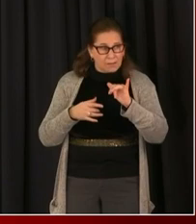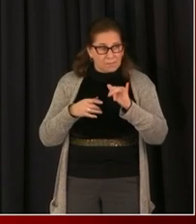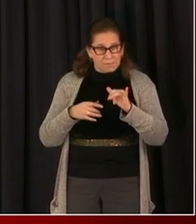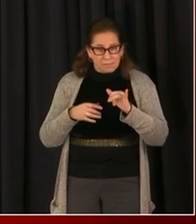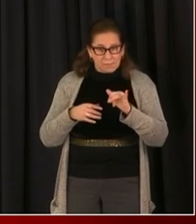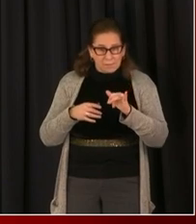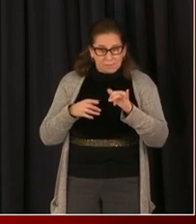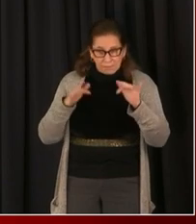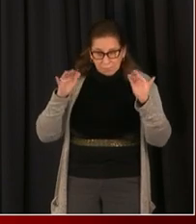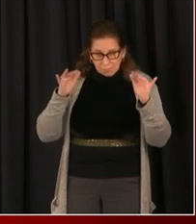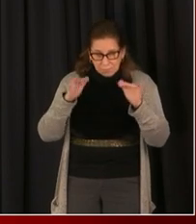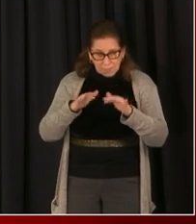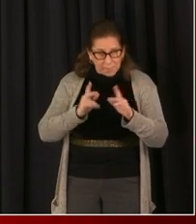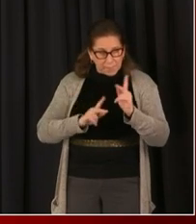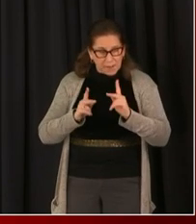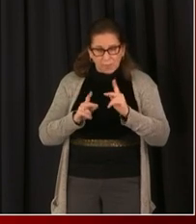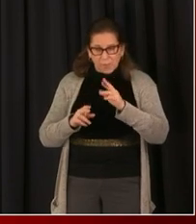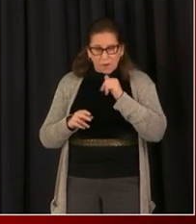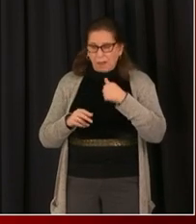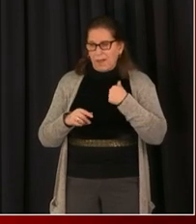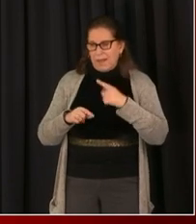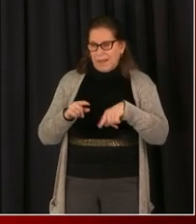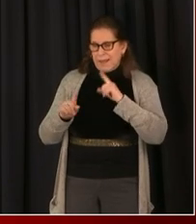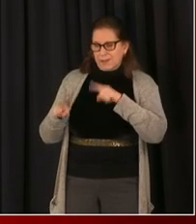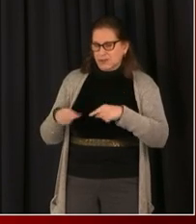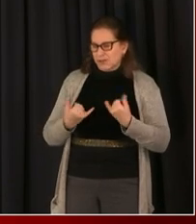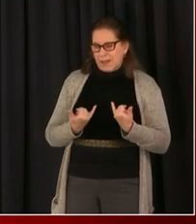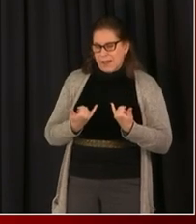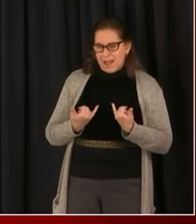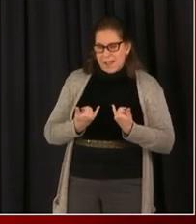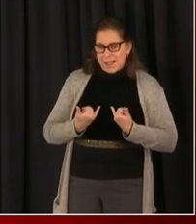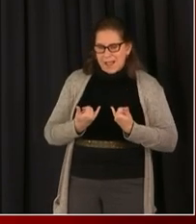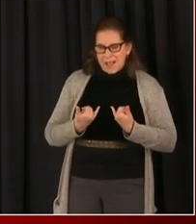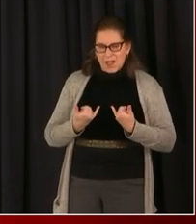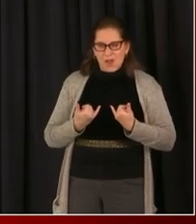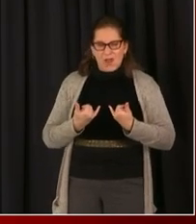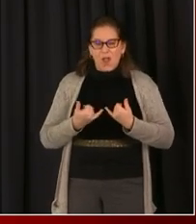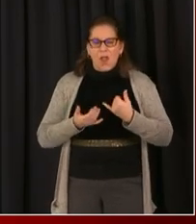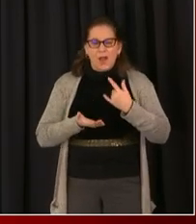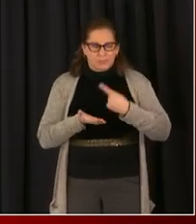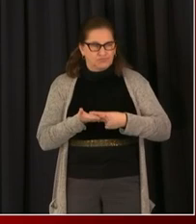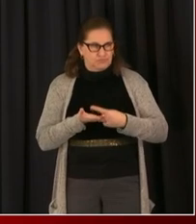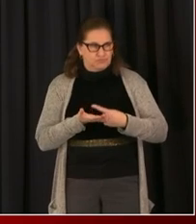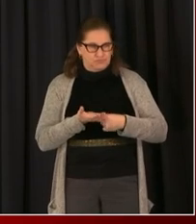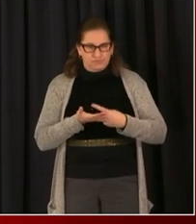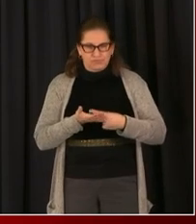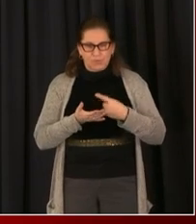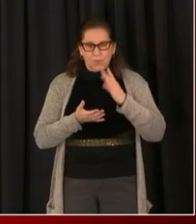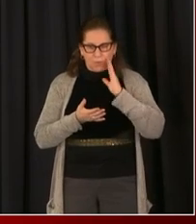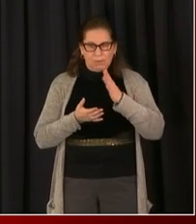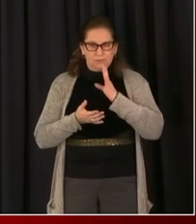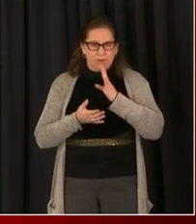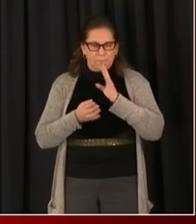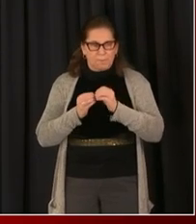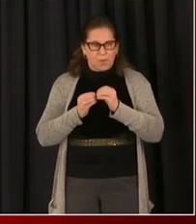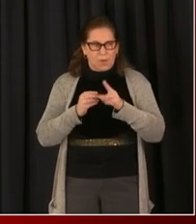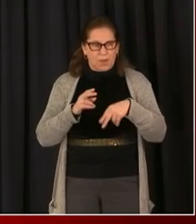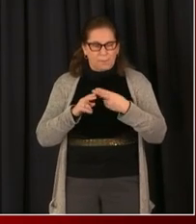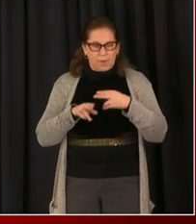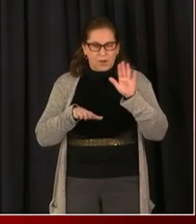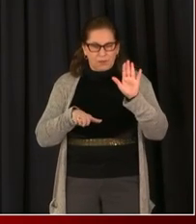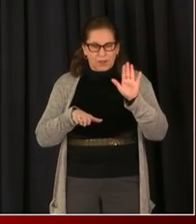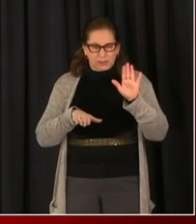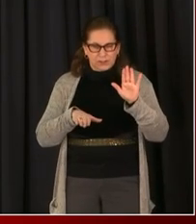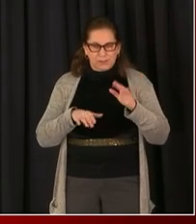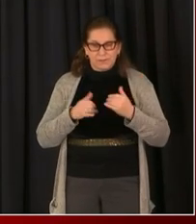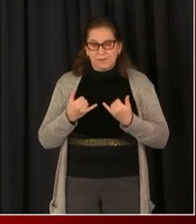I know we're all want to talk about it, and normally we would be talking about inaugural activities at this stage, but the